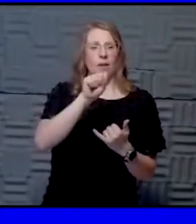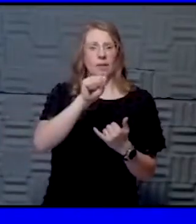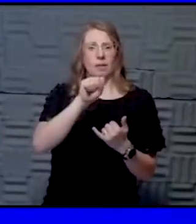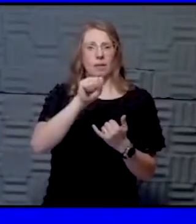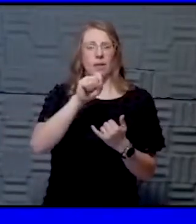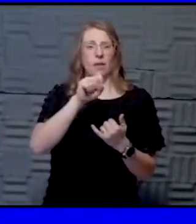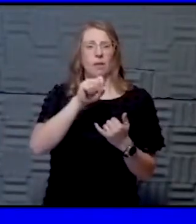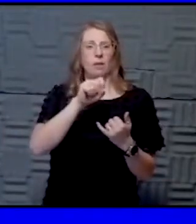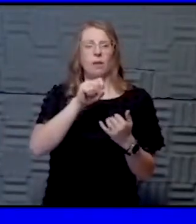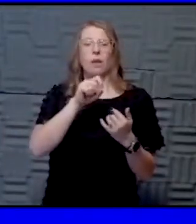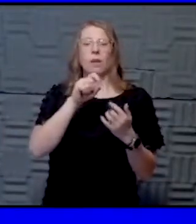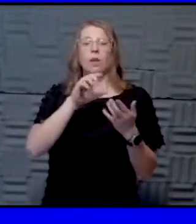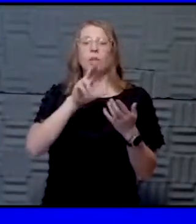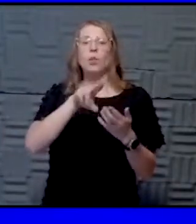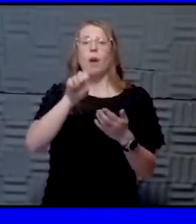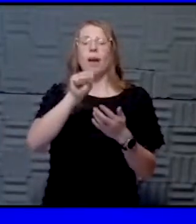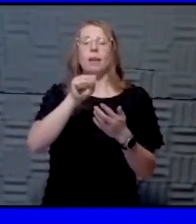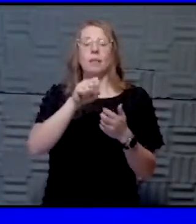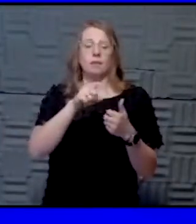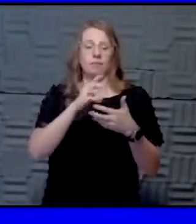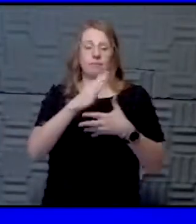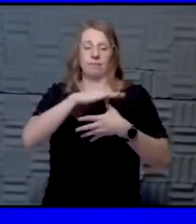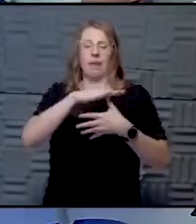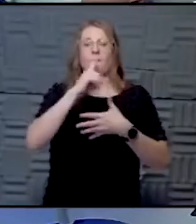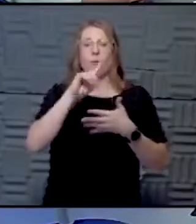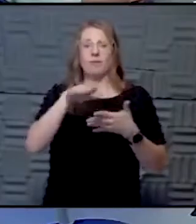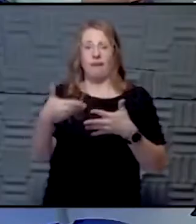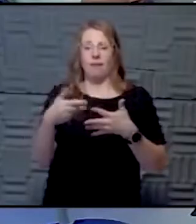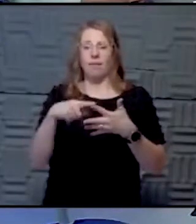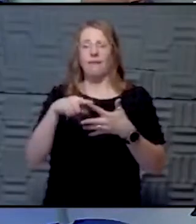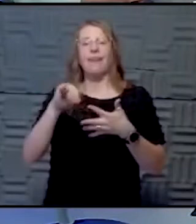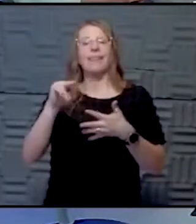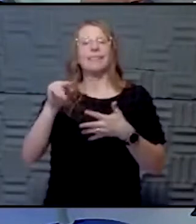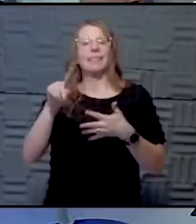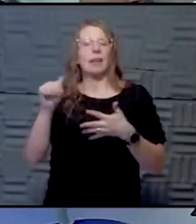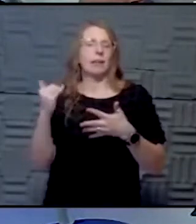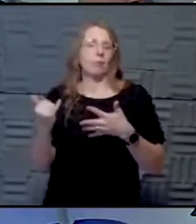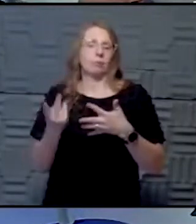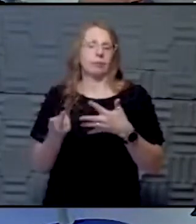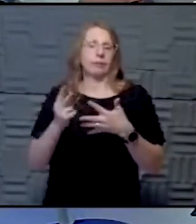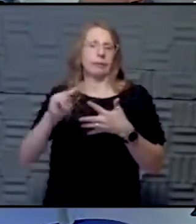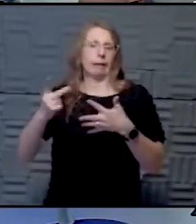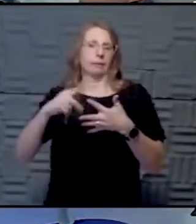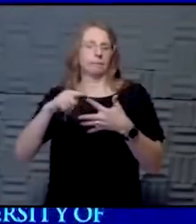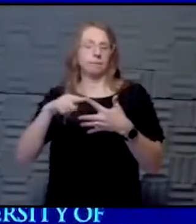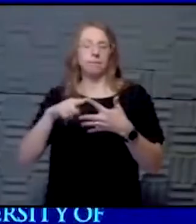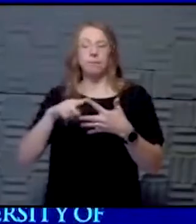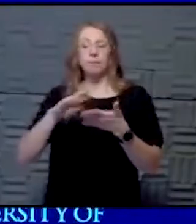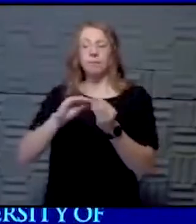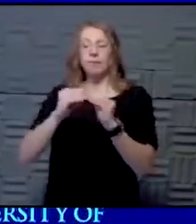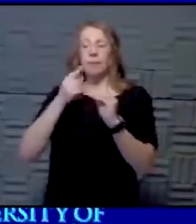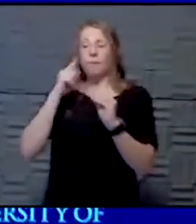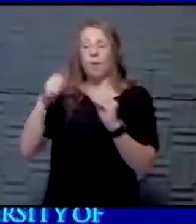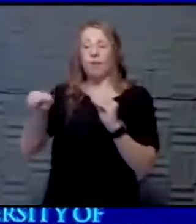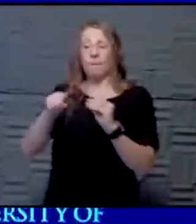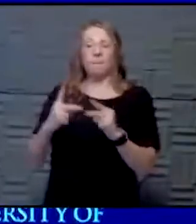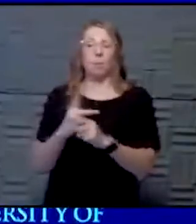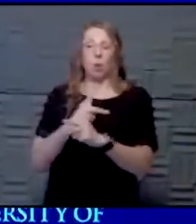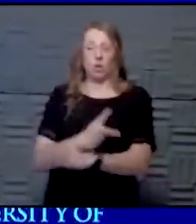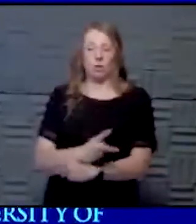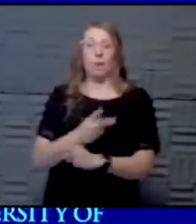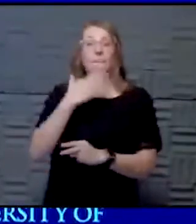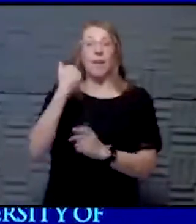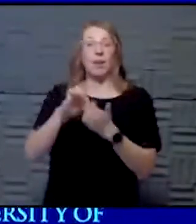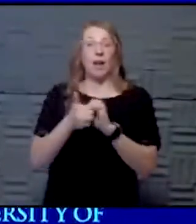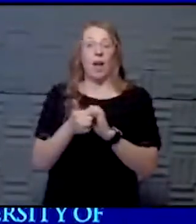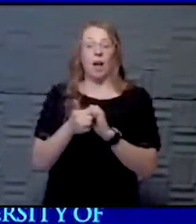as deaths That's right. and cases go. Yeah, and unfortunately for them, the numbers keep getting worse, and Yep. the way they get better is